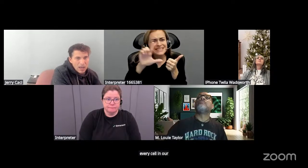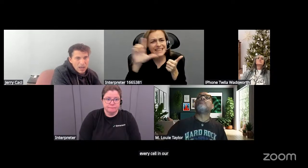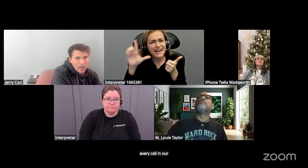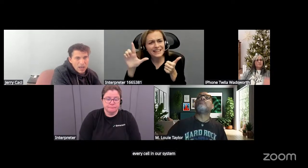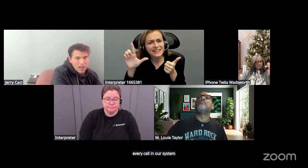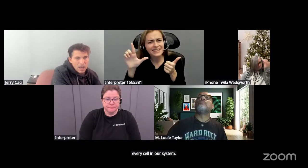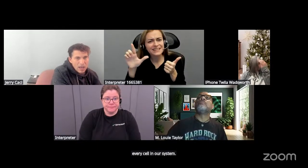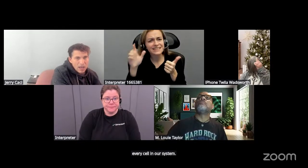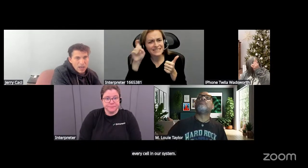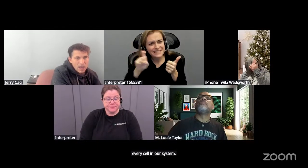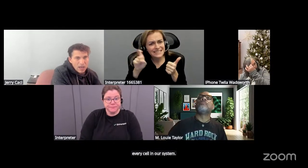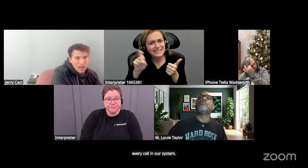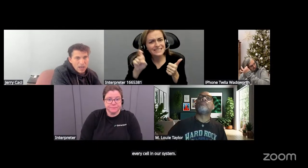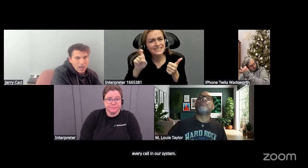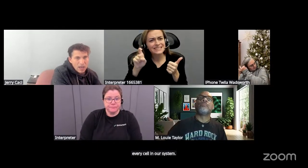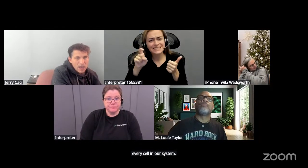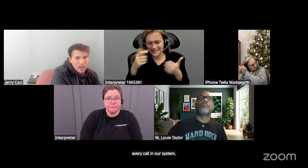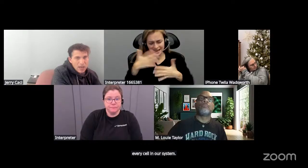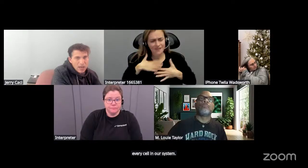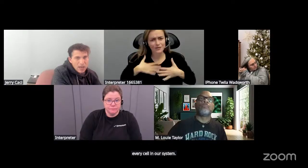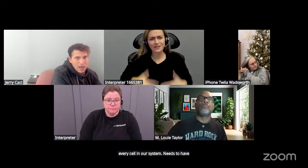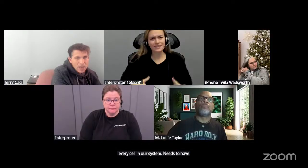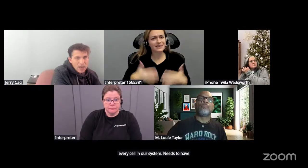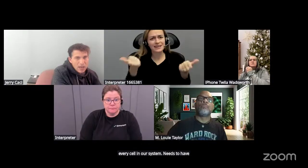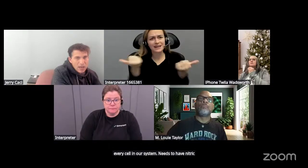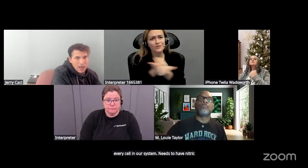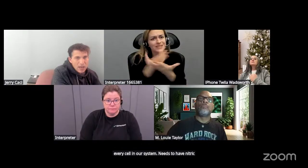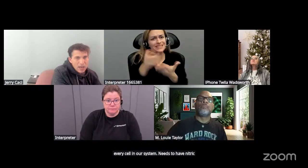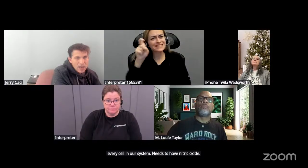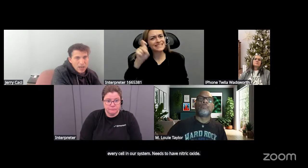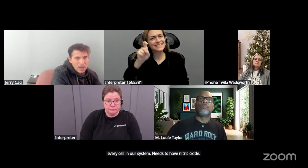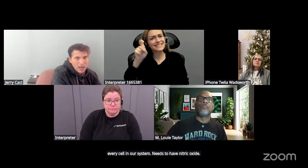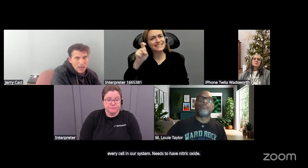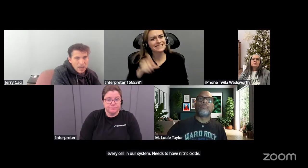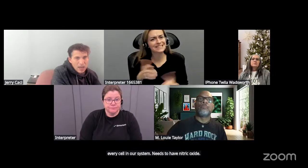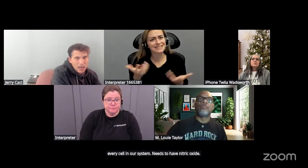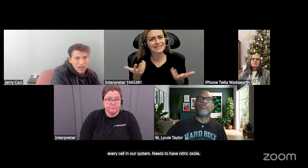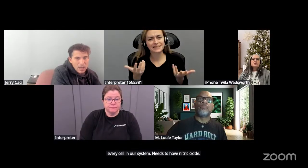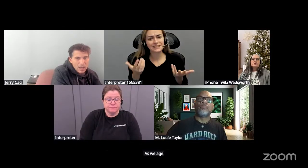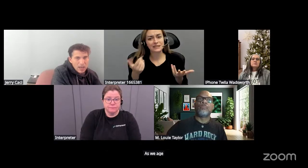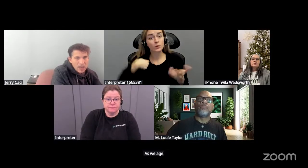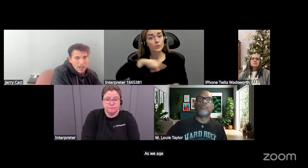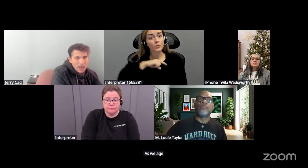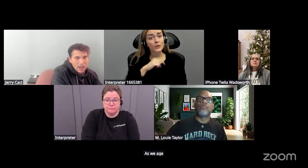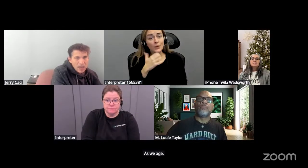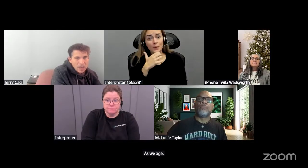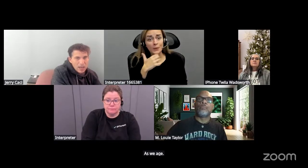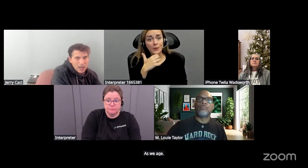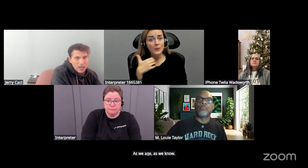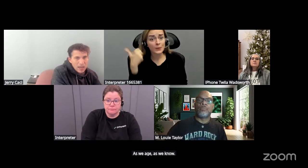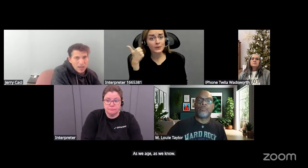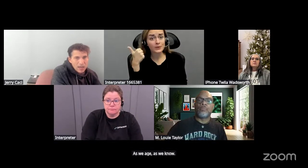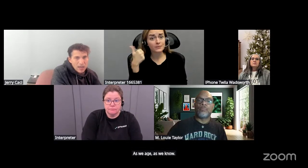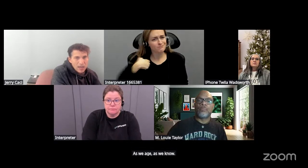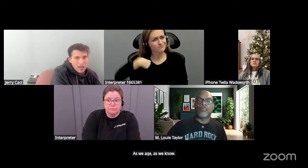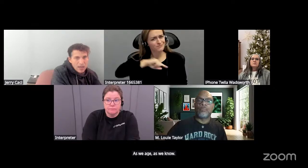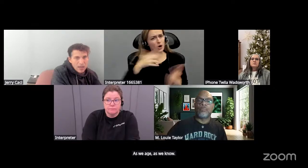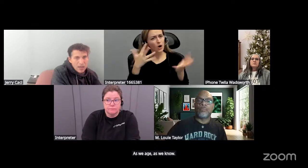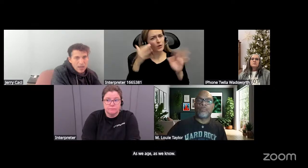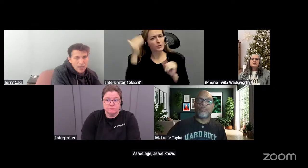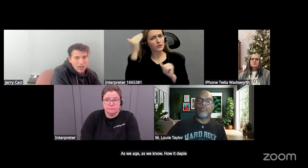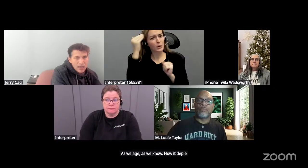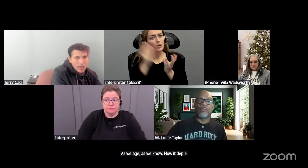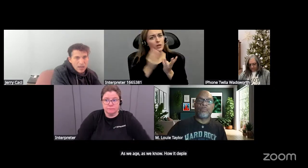system needs to have nitric oxide. As we age, as we know how it